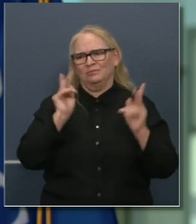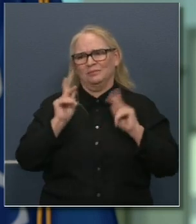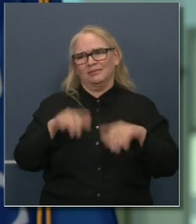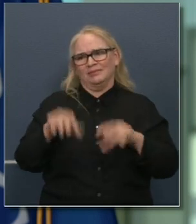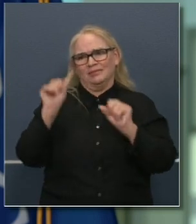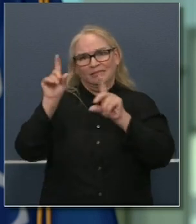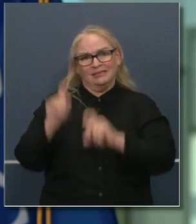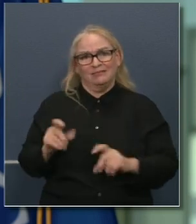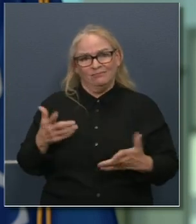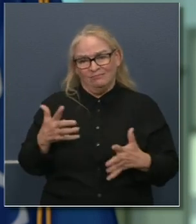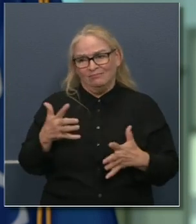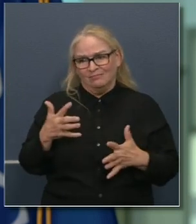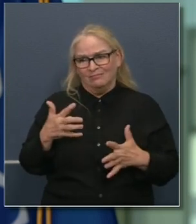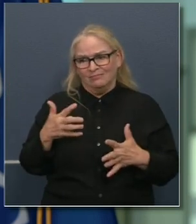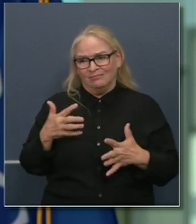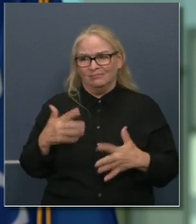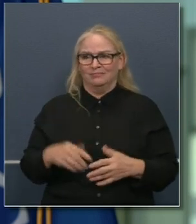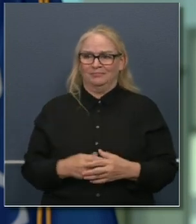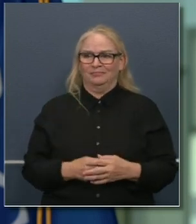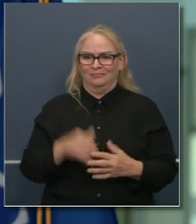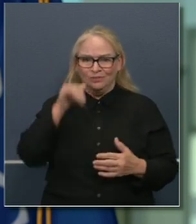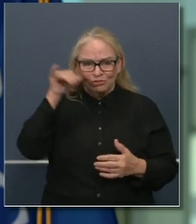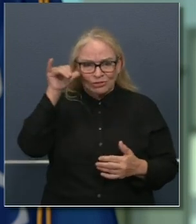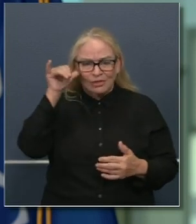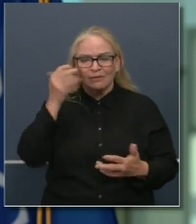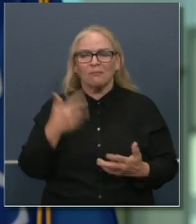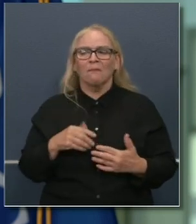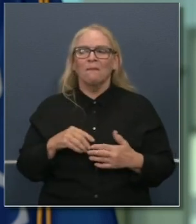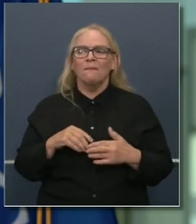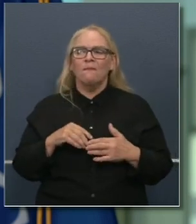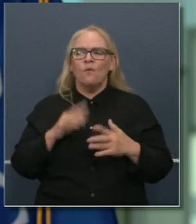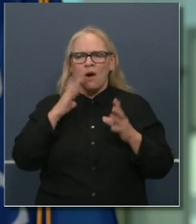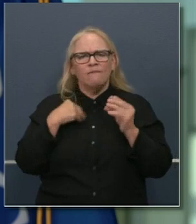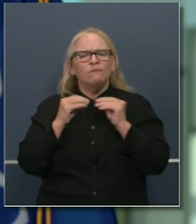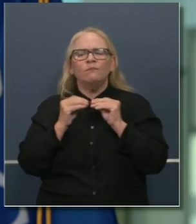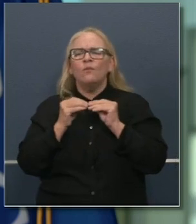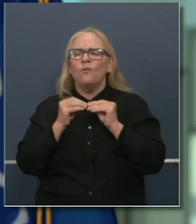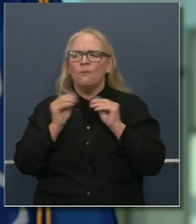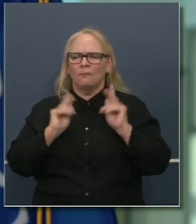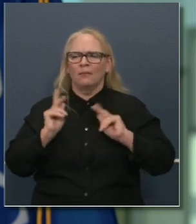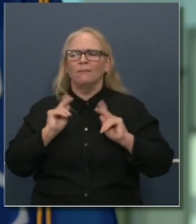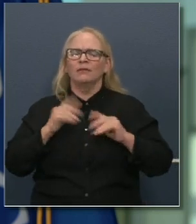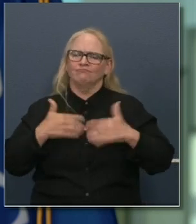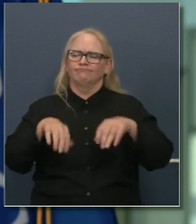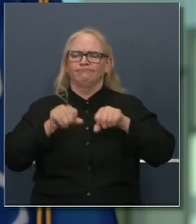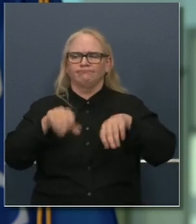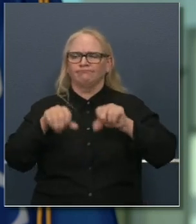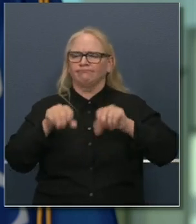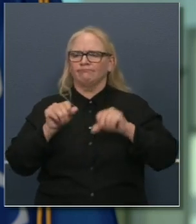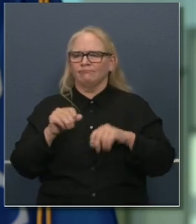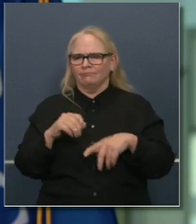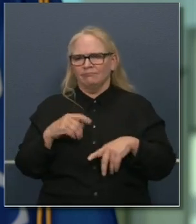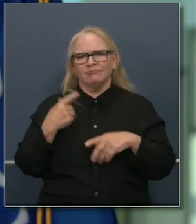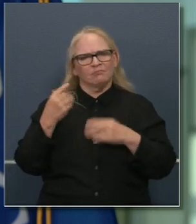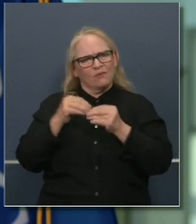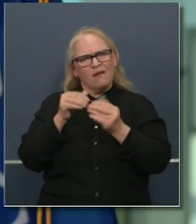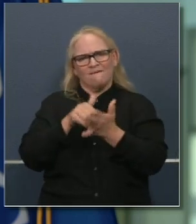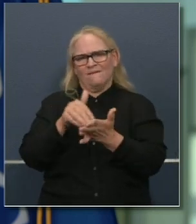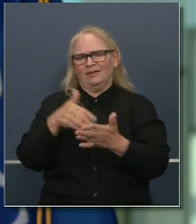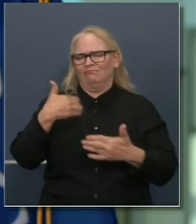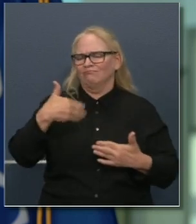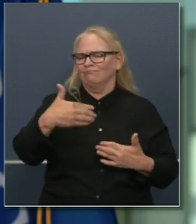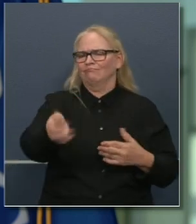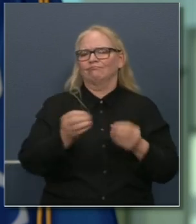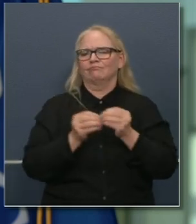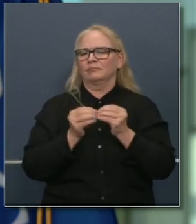still have a responsibility to test many, many more. And the purpose of that presentation, the purpose of reinvigorating our testing task